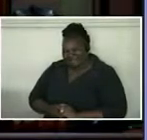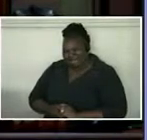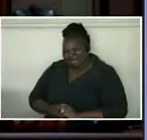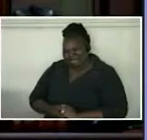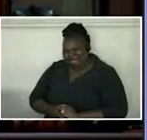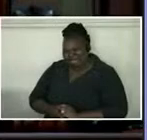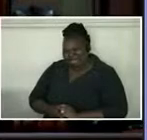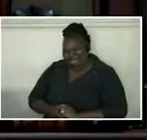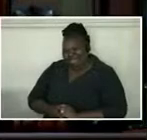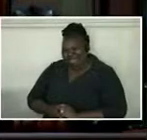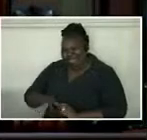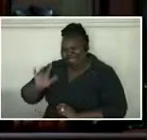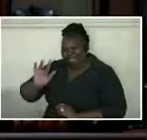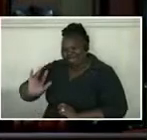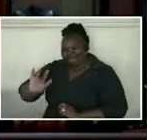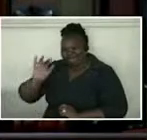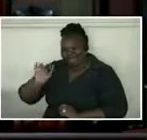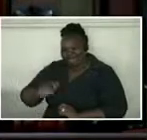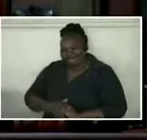a nude